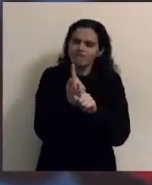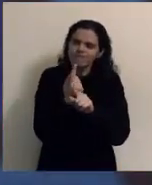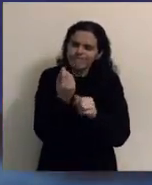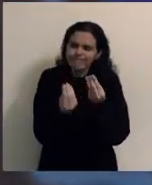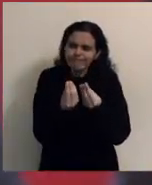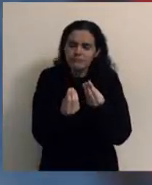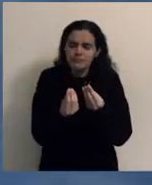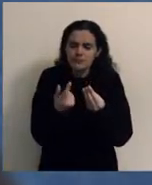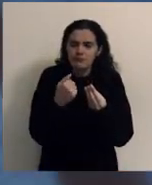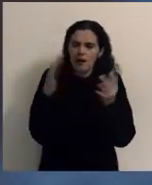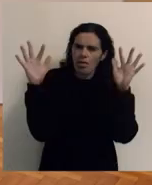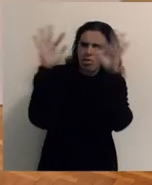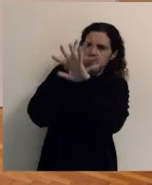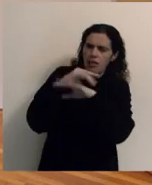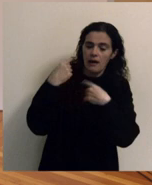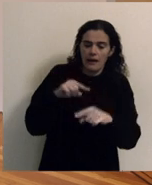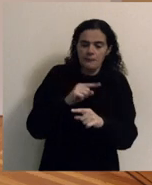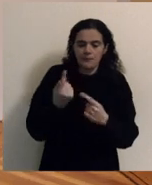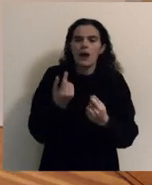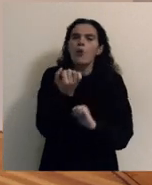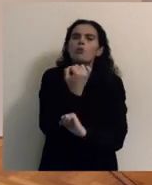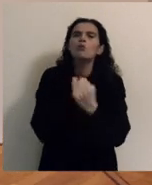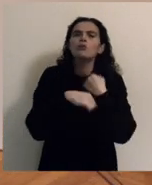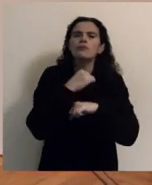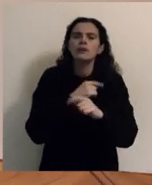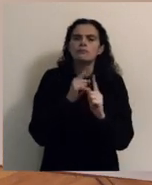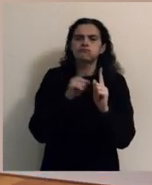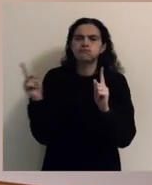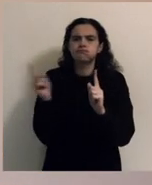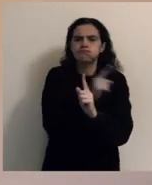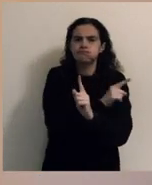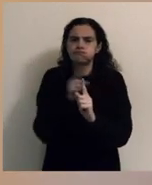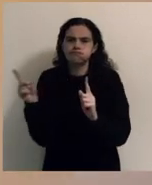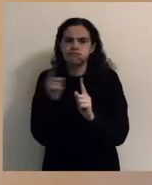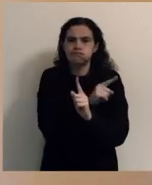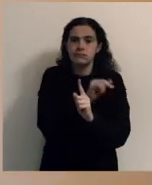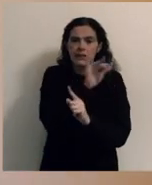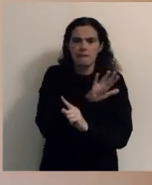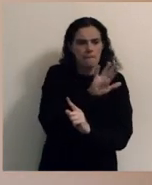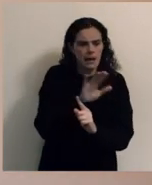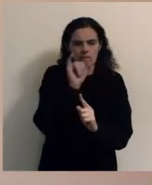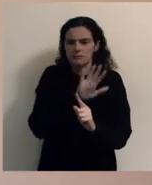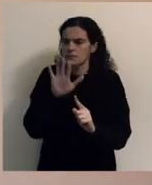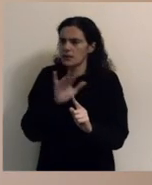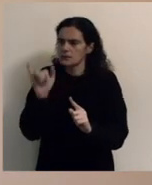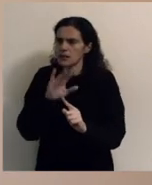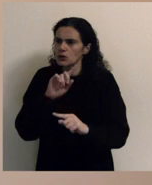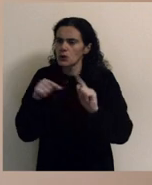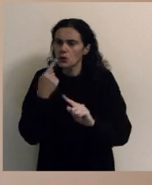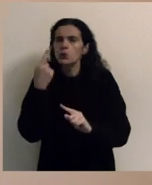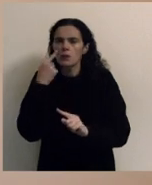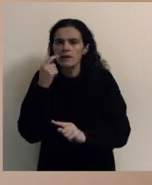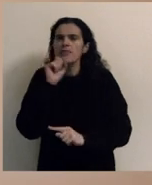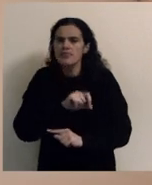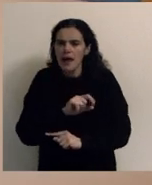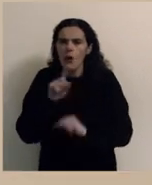also very abstract. There's a kind of movement back and forth between images that are recognizable and images